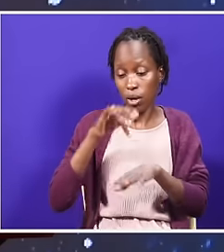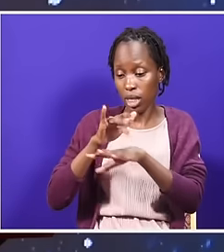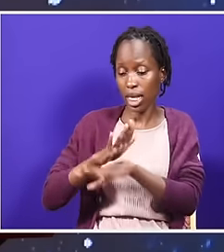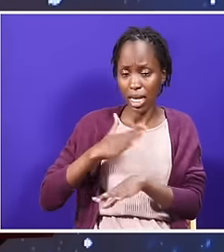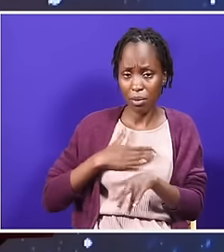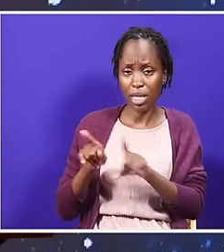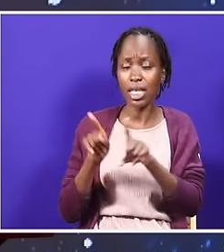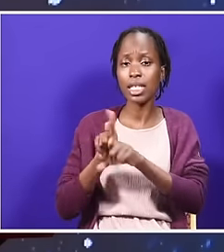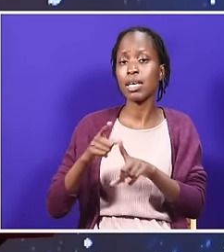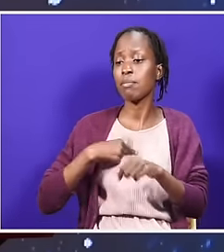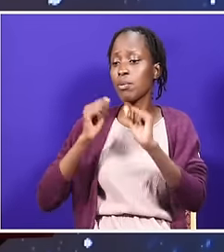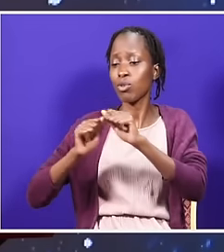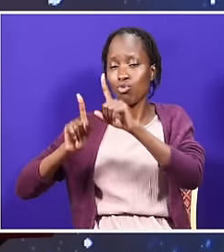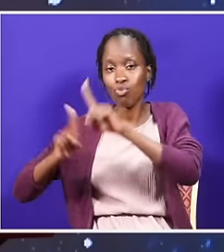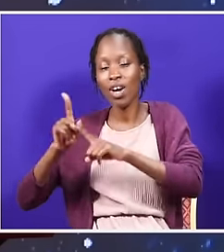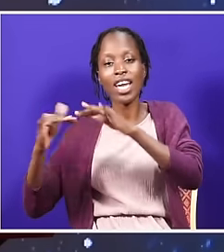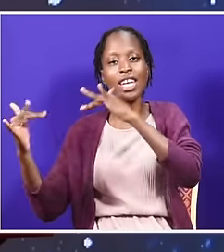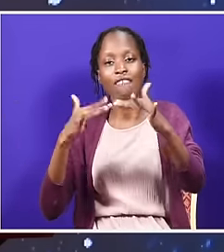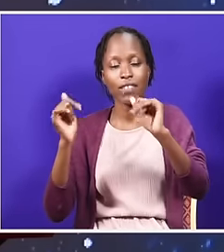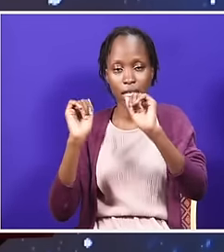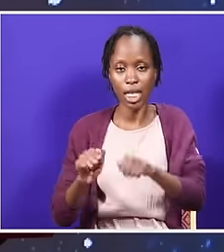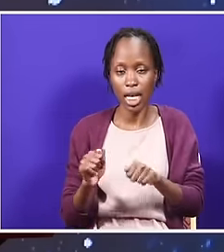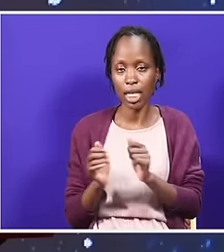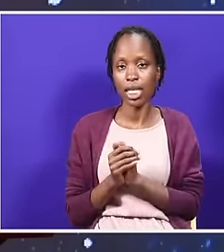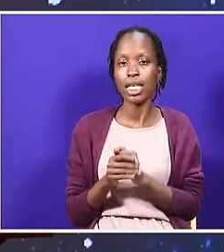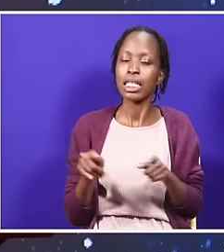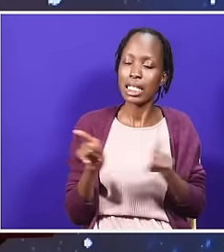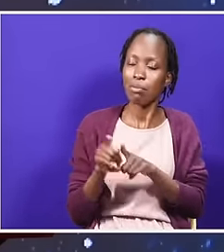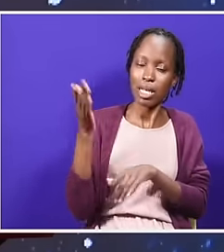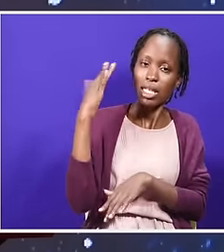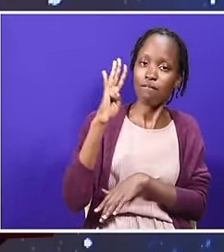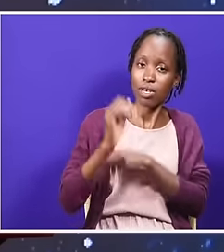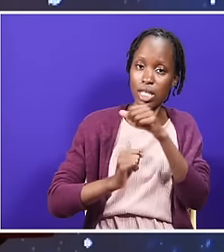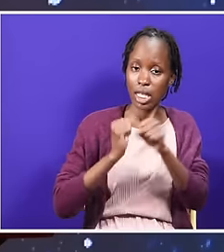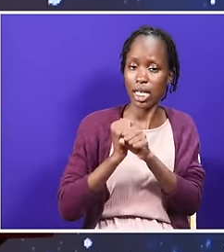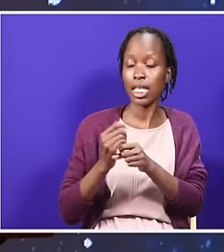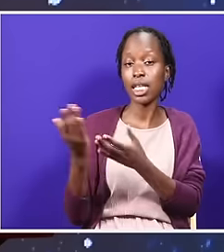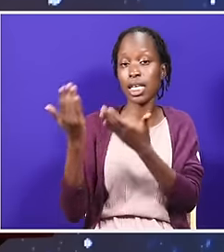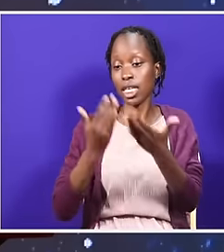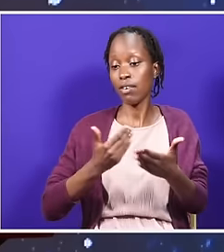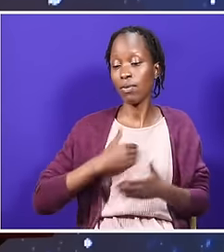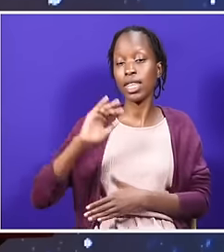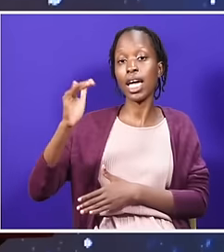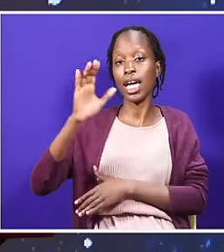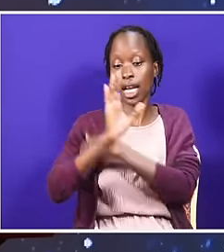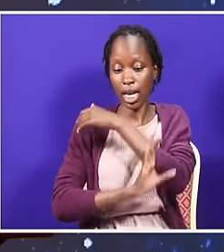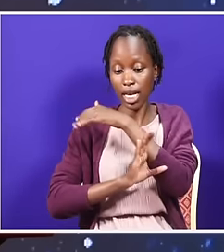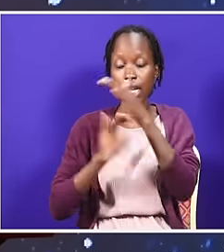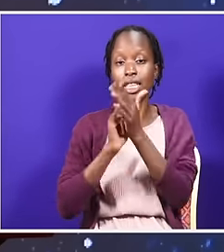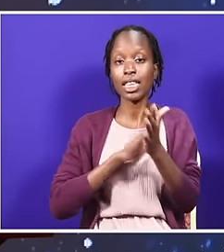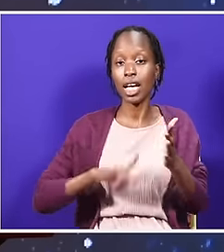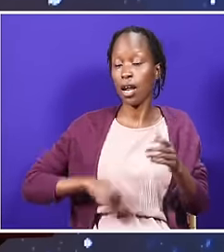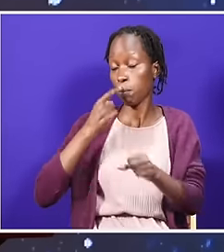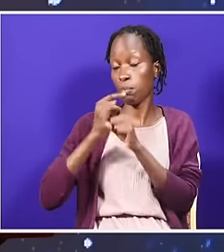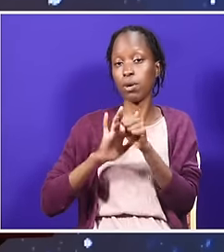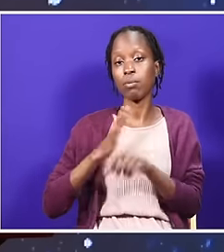and I can still travel and fight as well as I could then. So give me the hill country that the